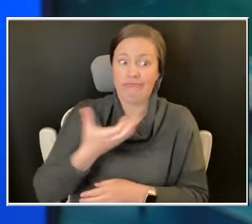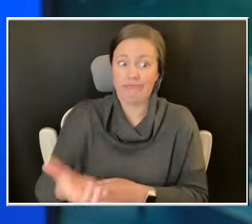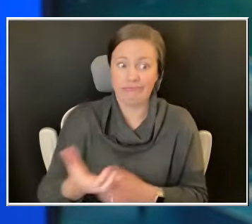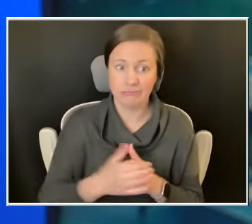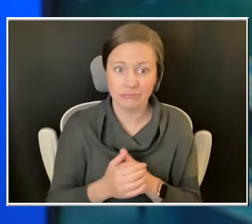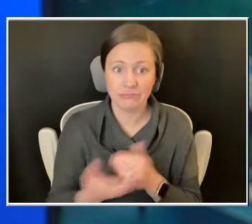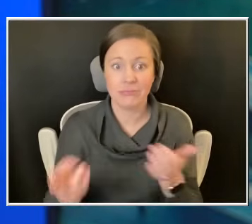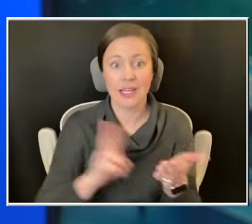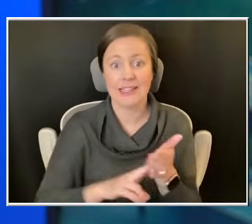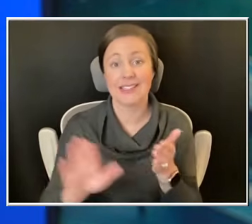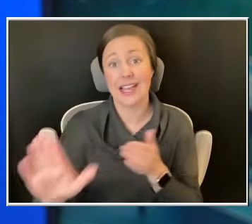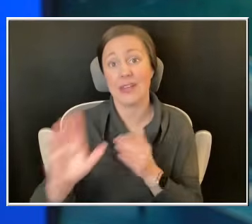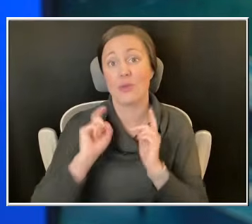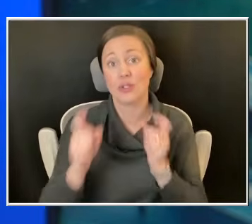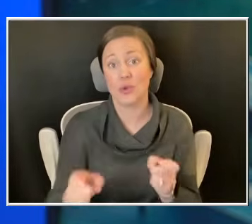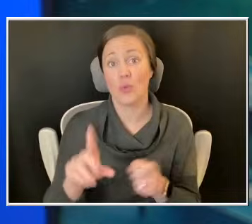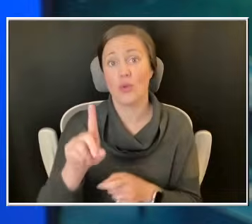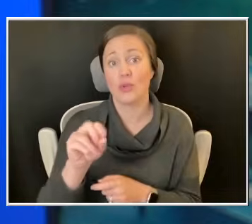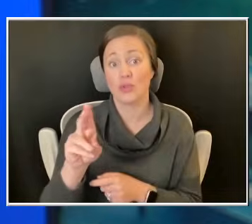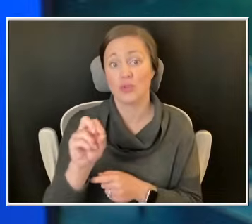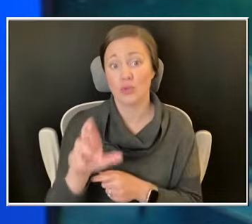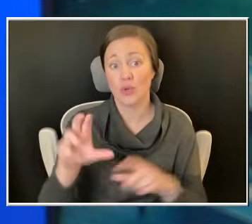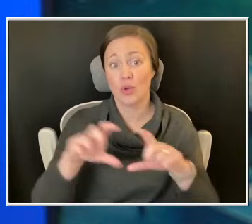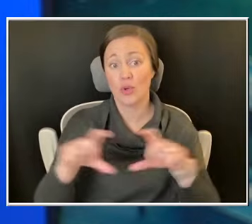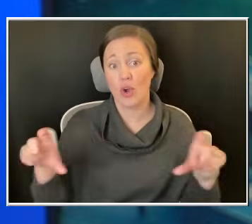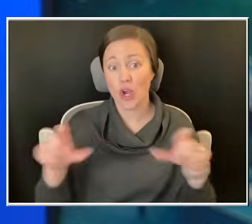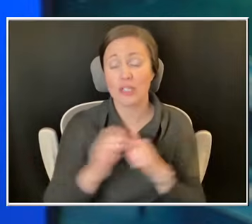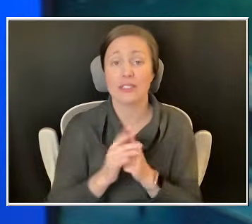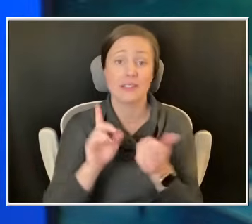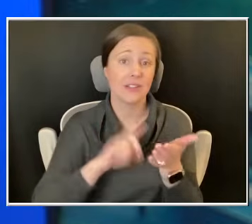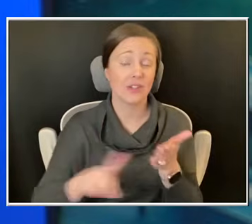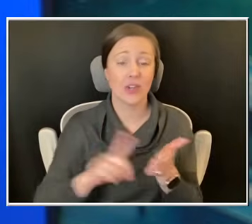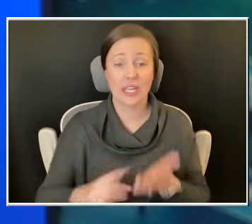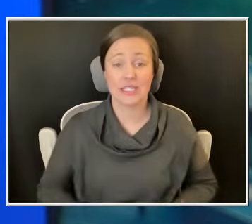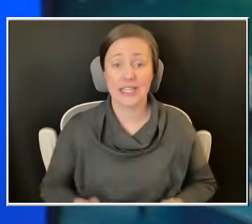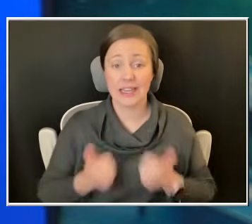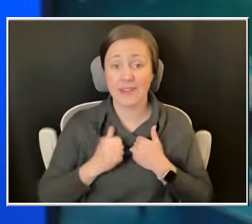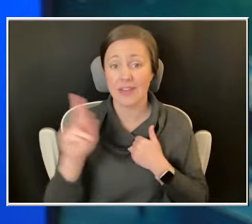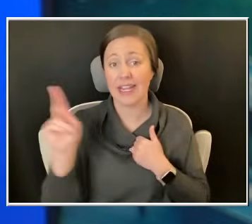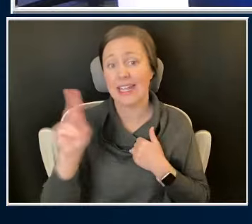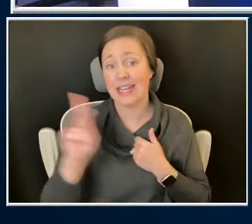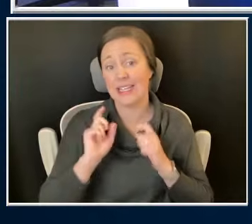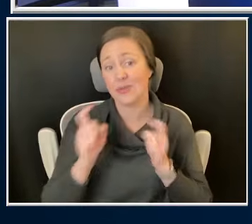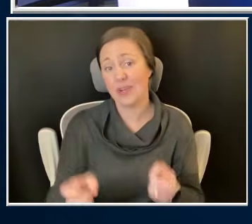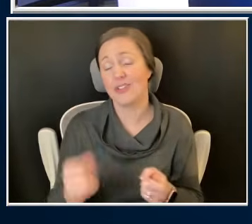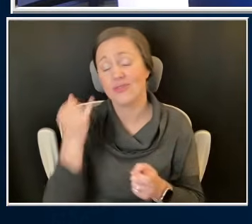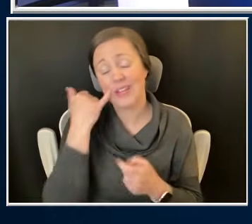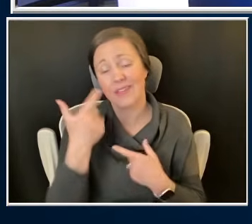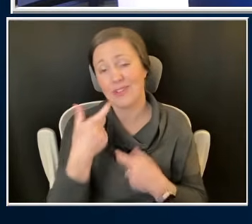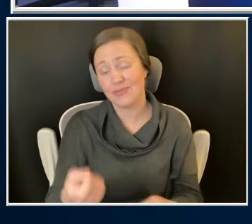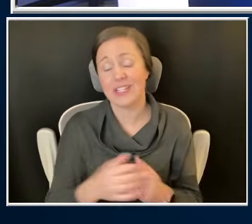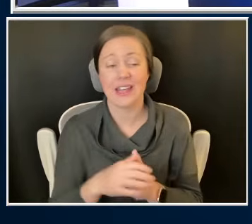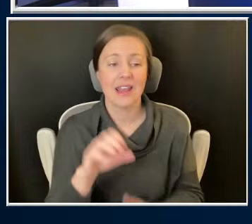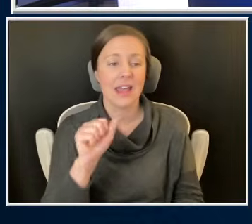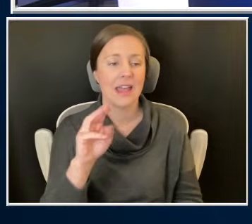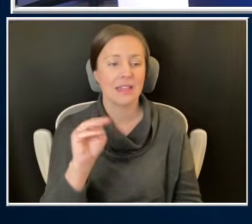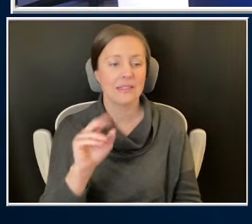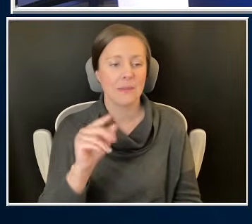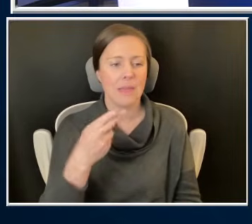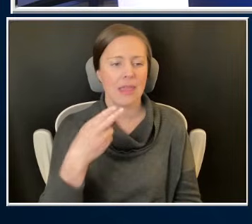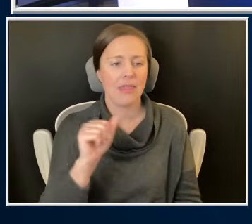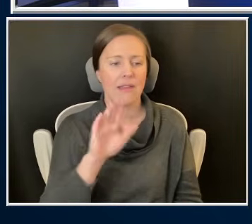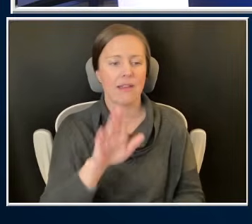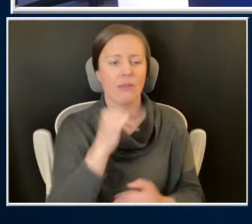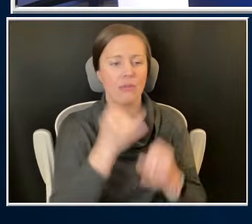cards, look into living kidney donation if that's something that you're interested in. Samantha, what is the big takeaway from